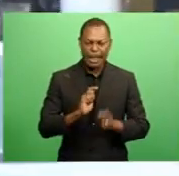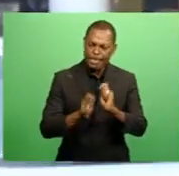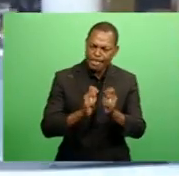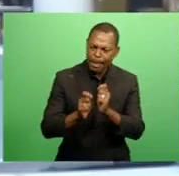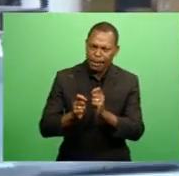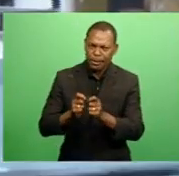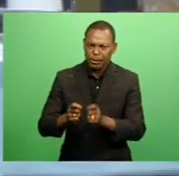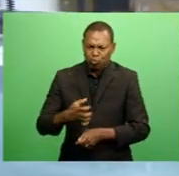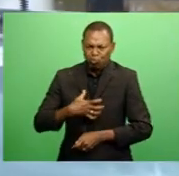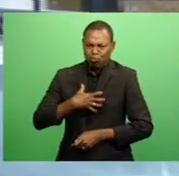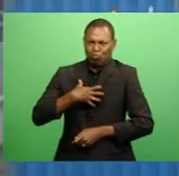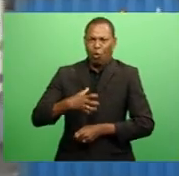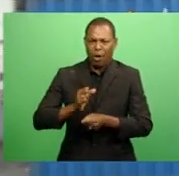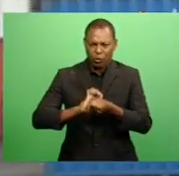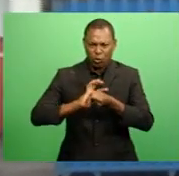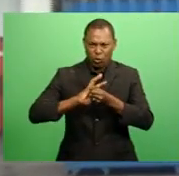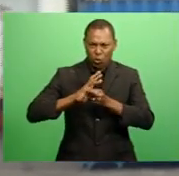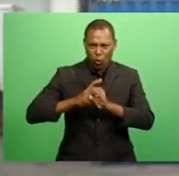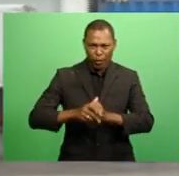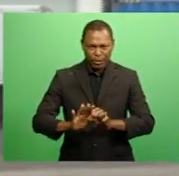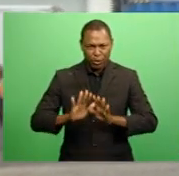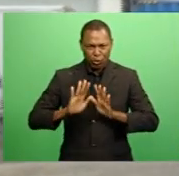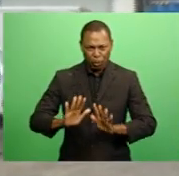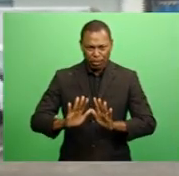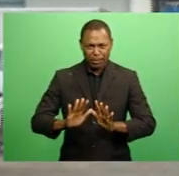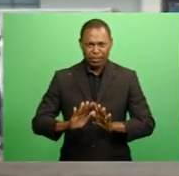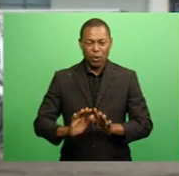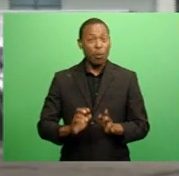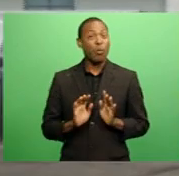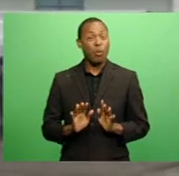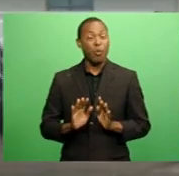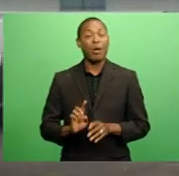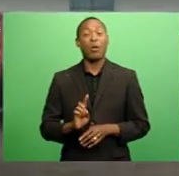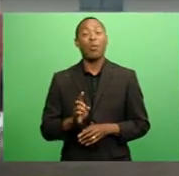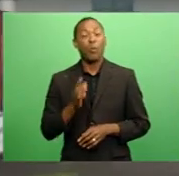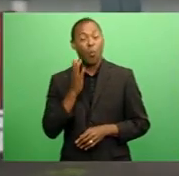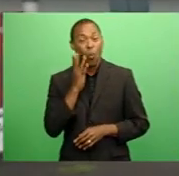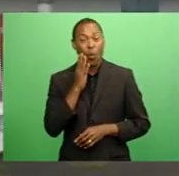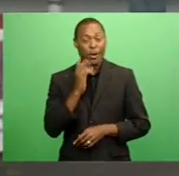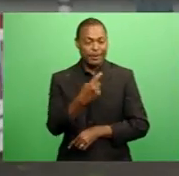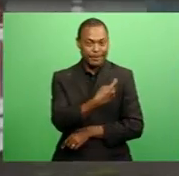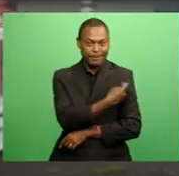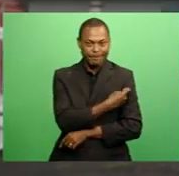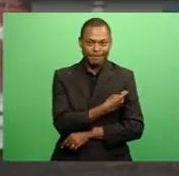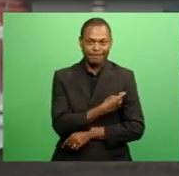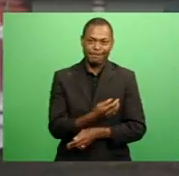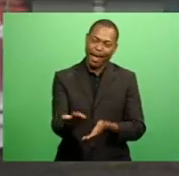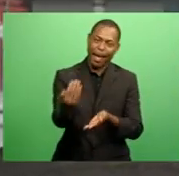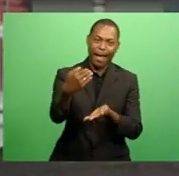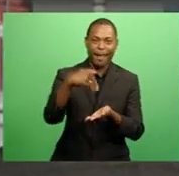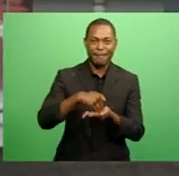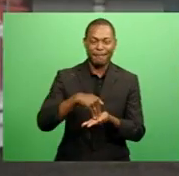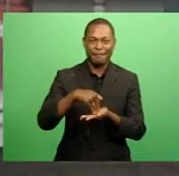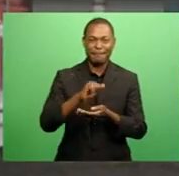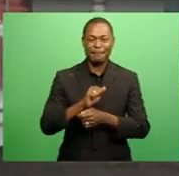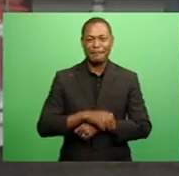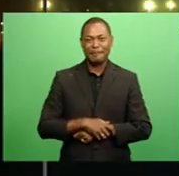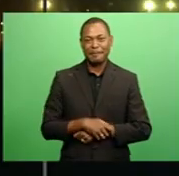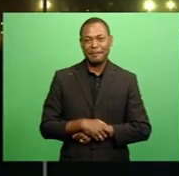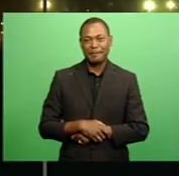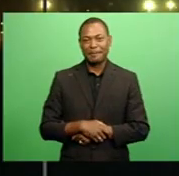its COVID-contained status as we await the beginning of the COVID vaccination locally. Koroi Tandulala, FBC